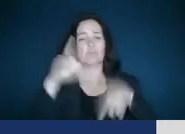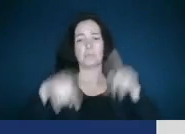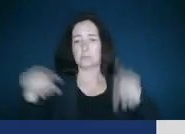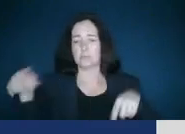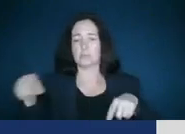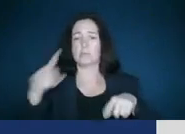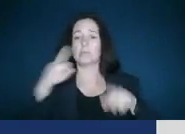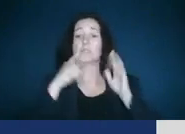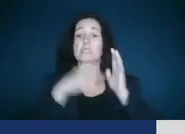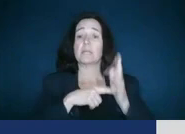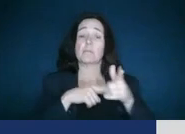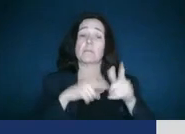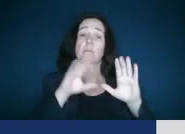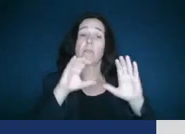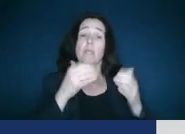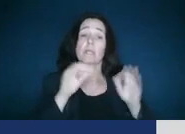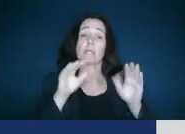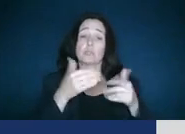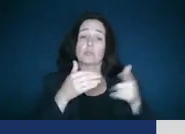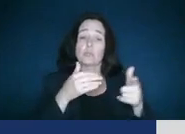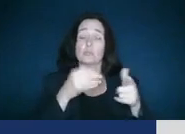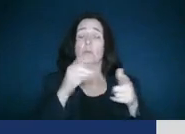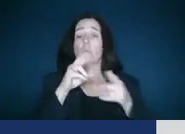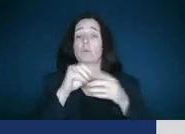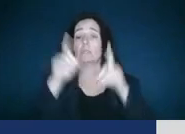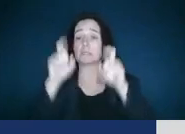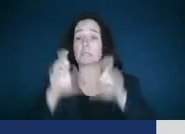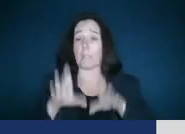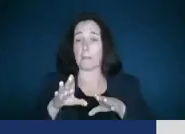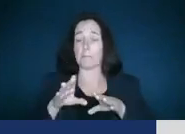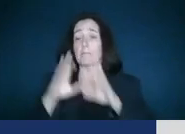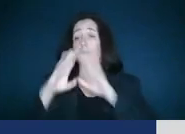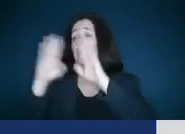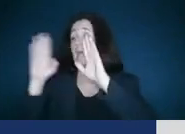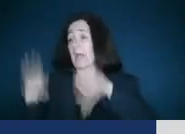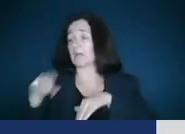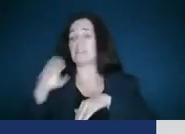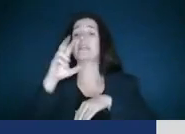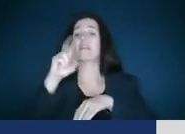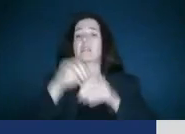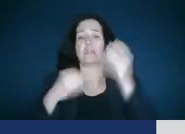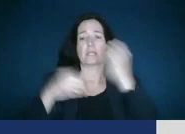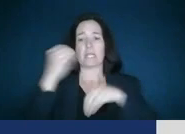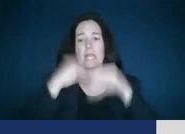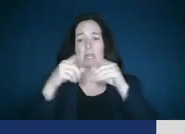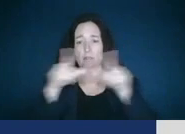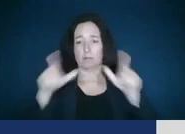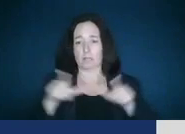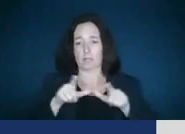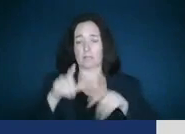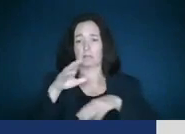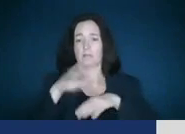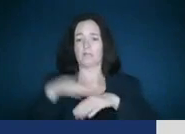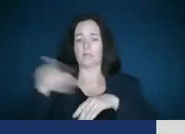for example, in the classroom, in the exam setting, housing, and even in the dining location on campus.